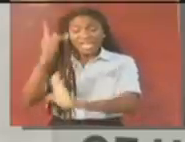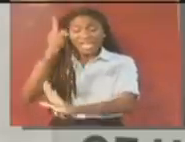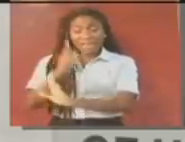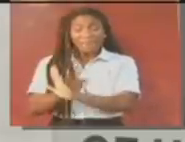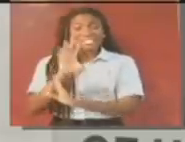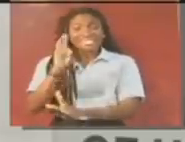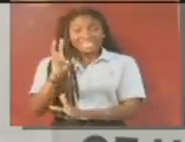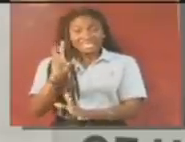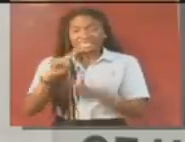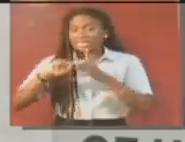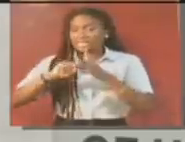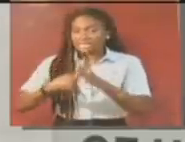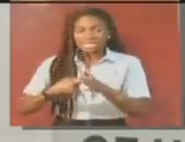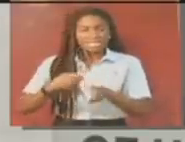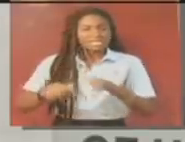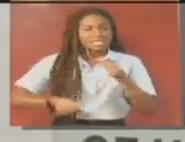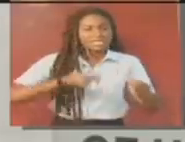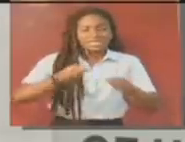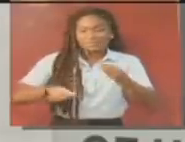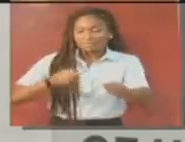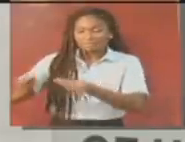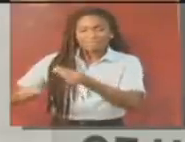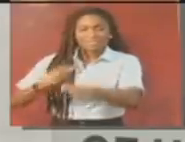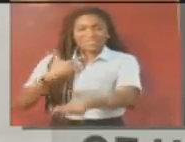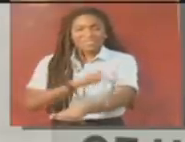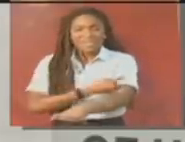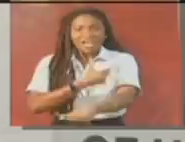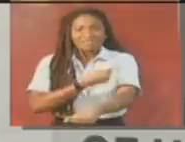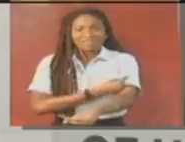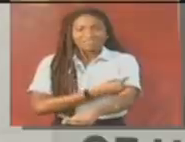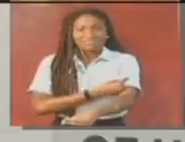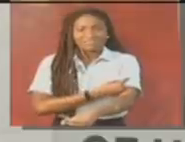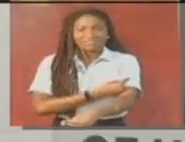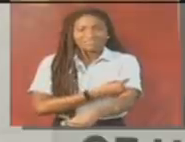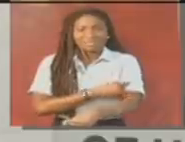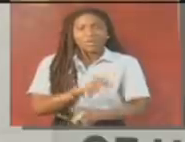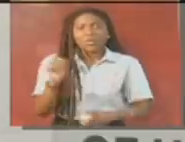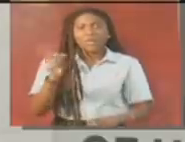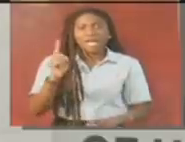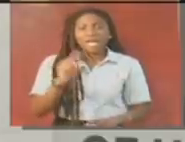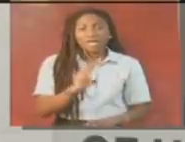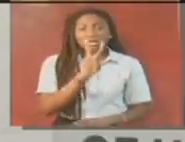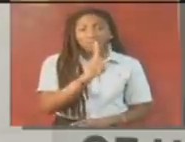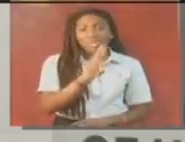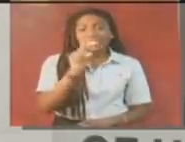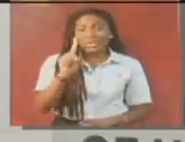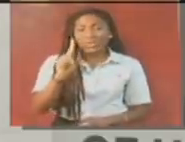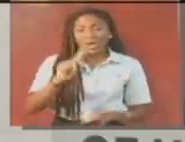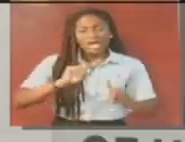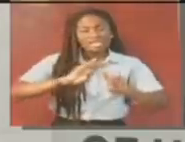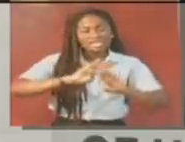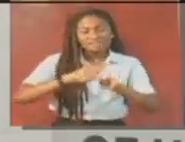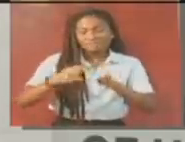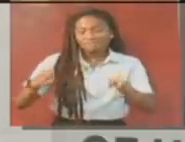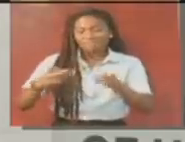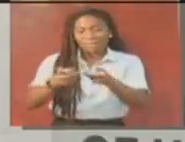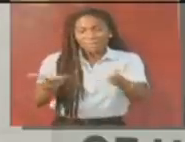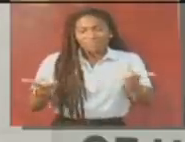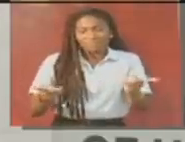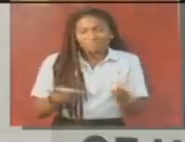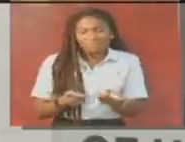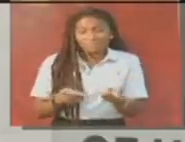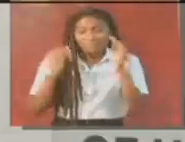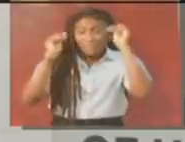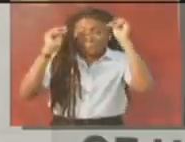The rollout of these vaccines started at 21 selected sites. The Ministry of Health, in